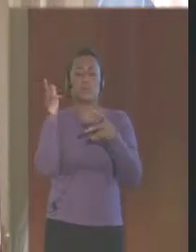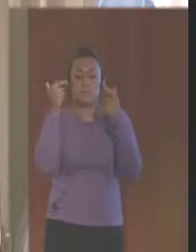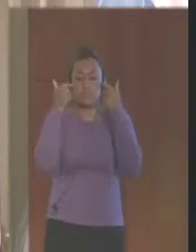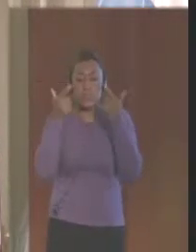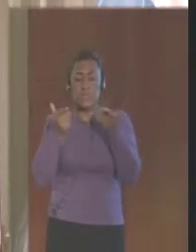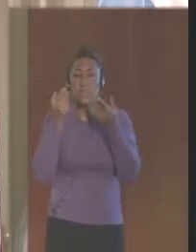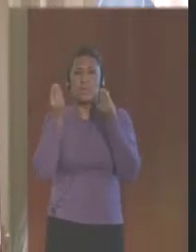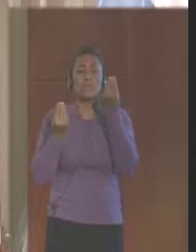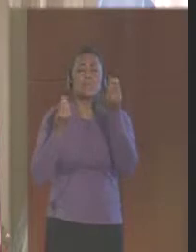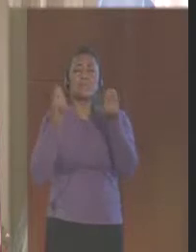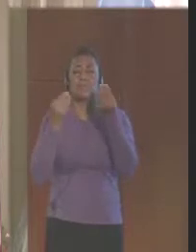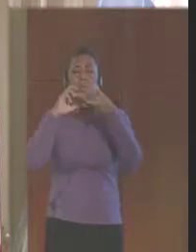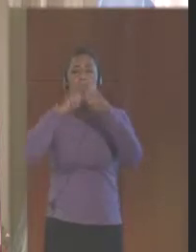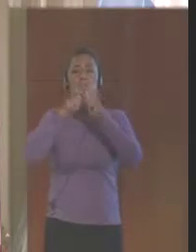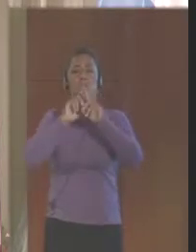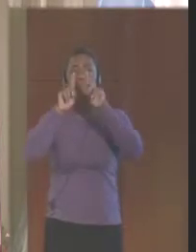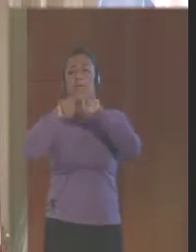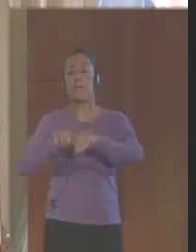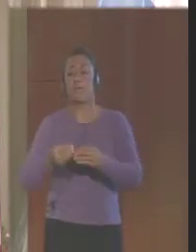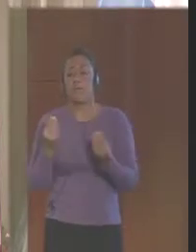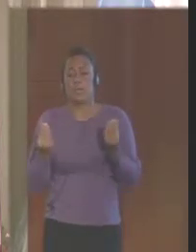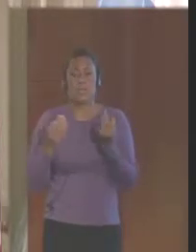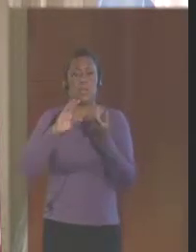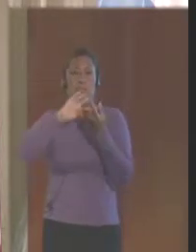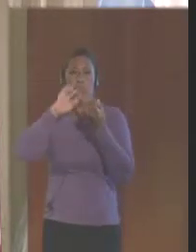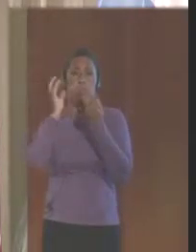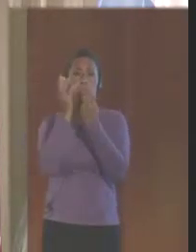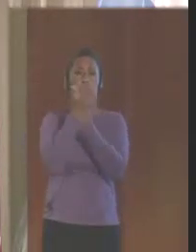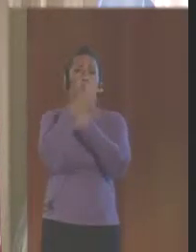change in Trinidad and Tobago,